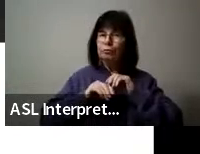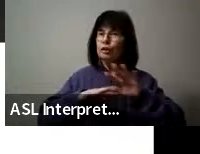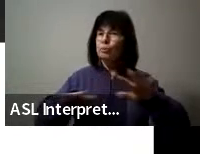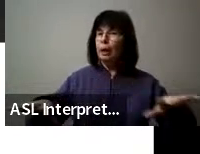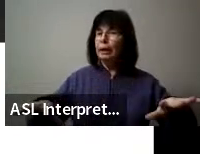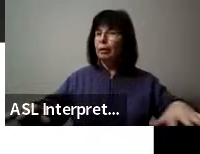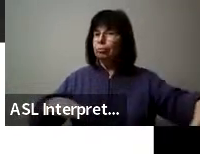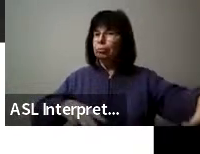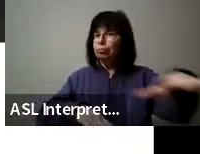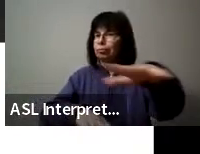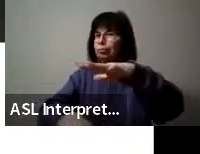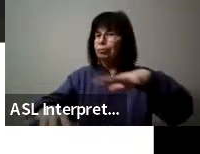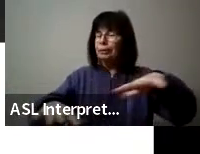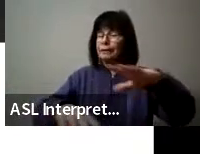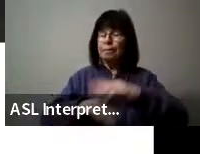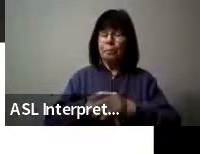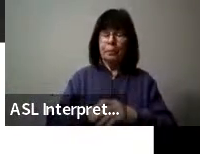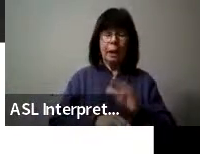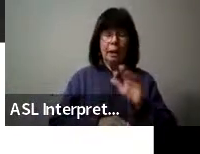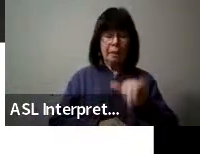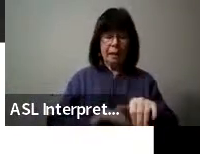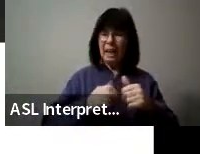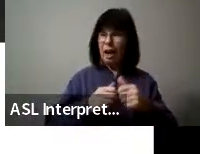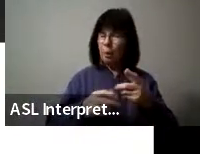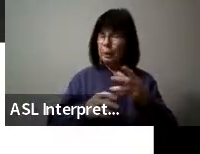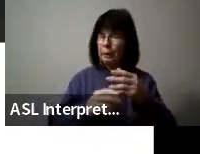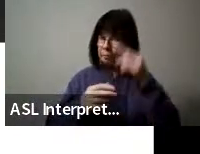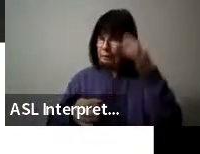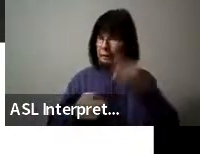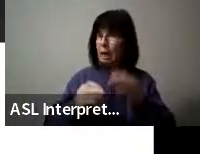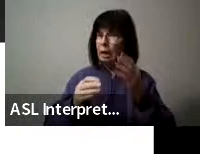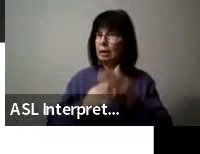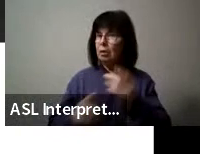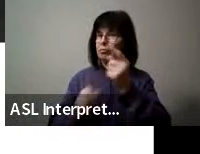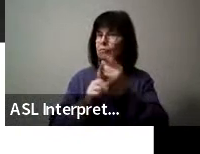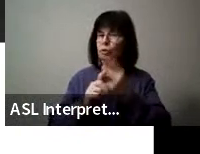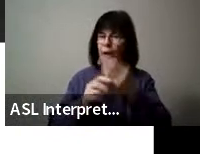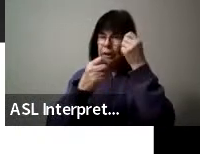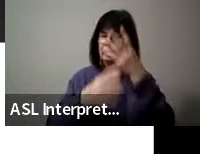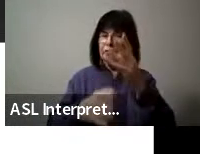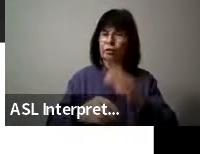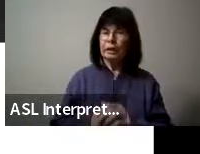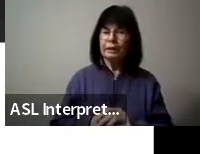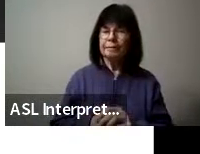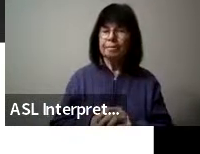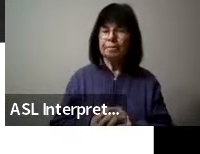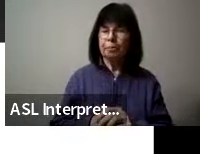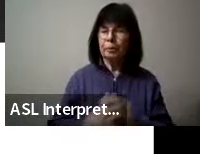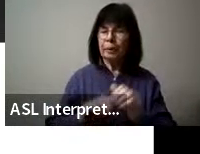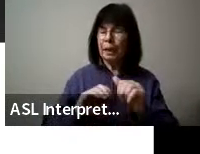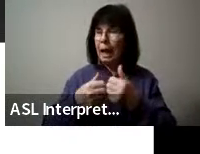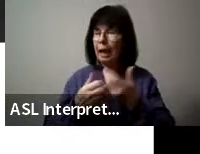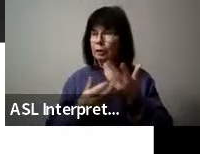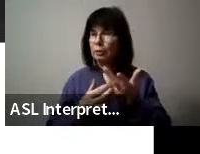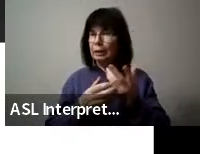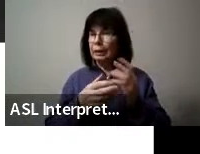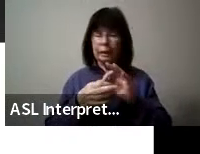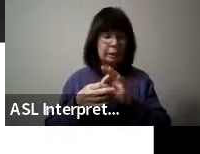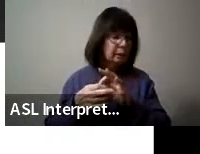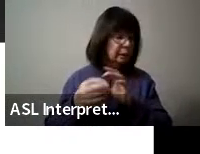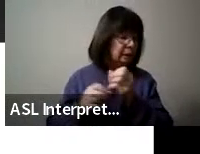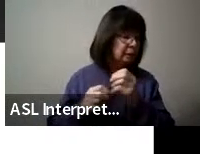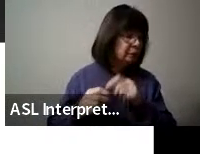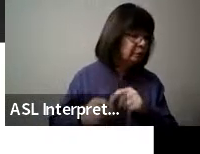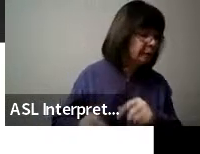right message. And as those messages evolved, we really looked at how do we simplify it? How do we really get to the meat of the